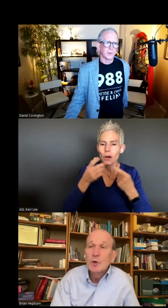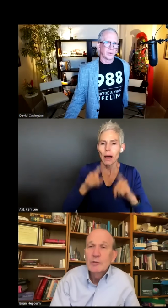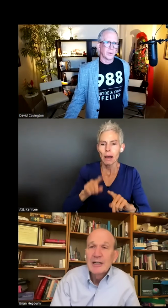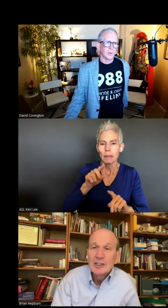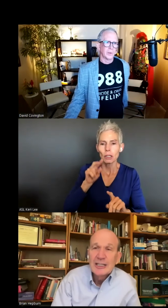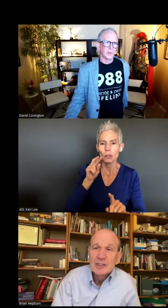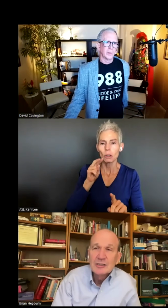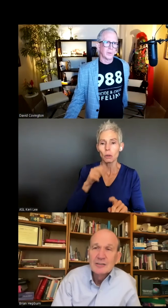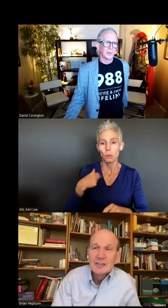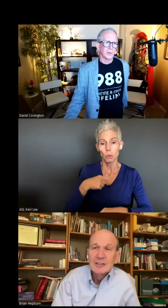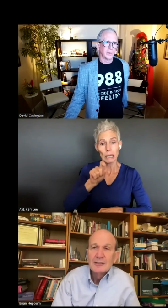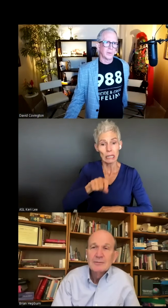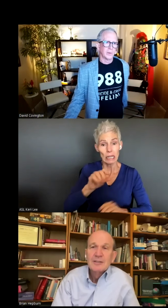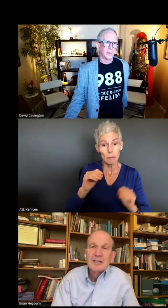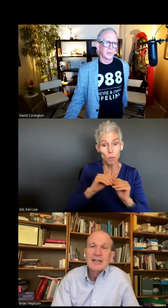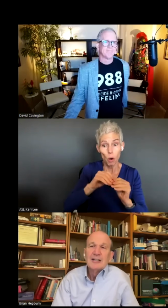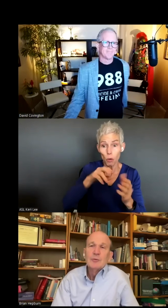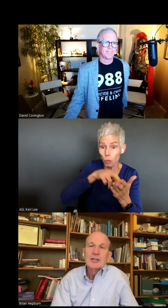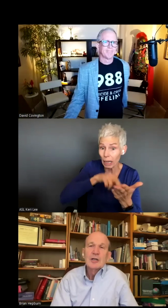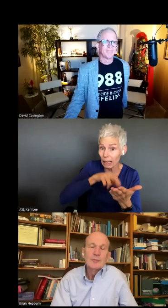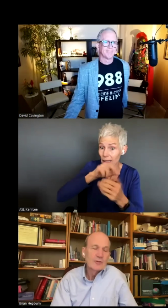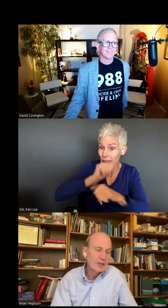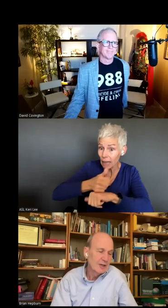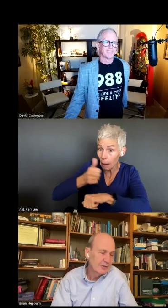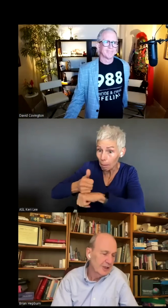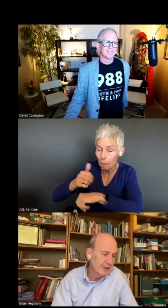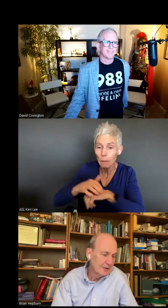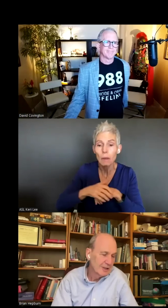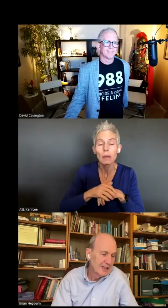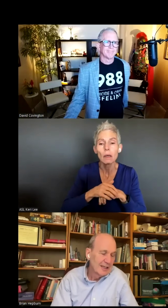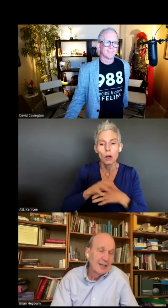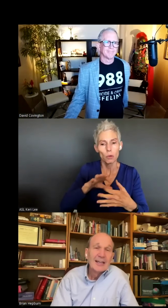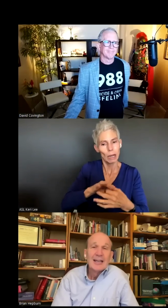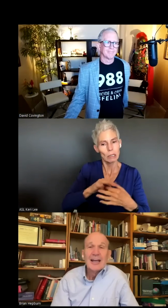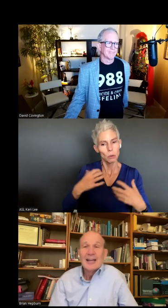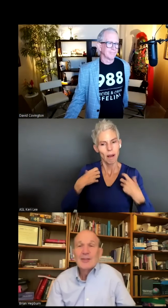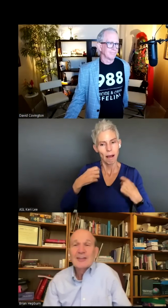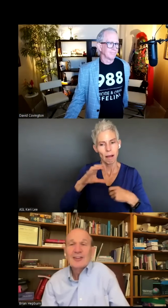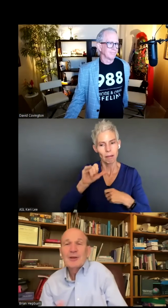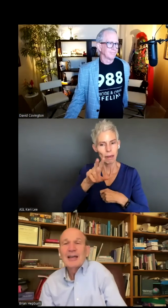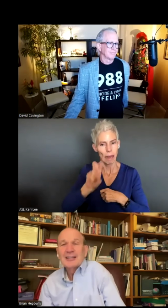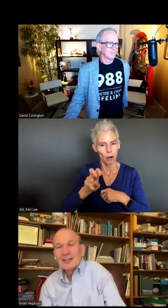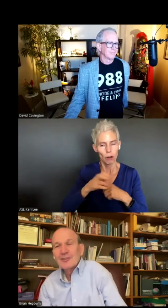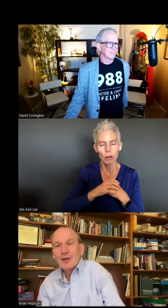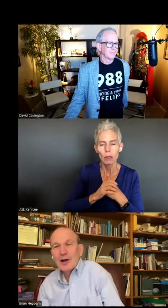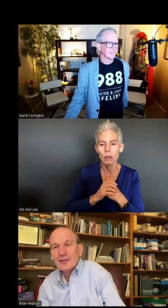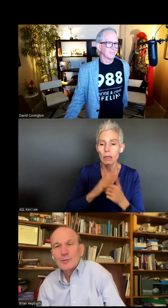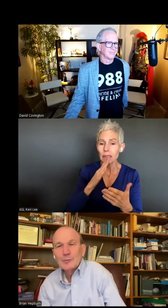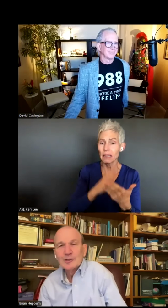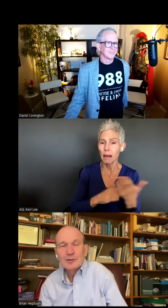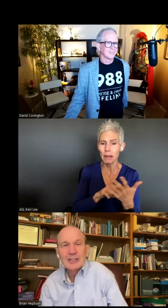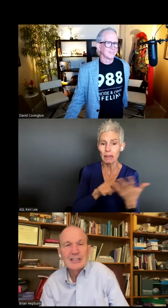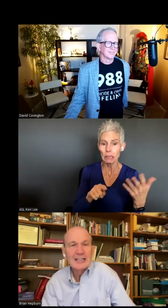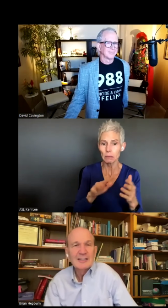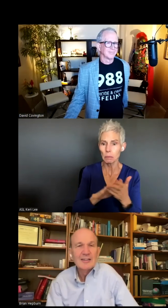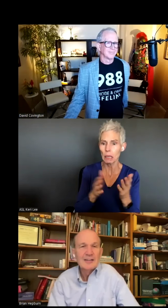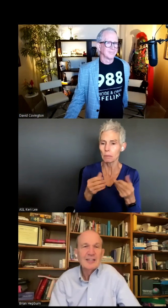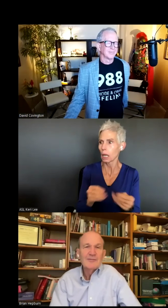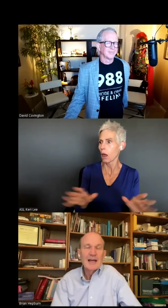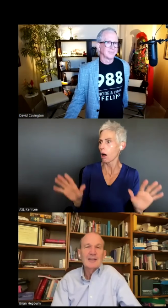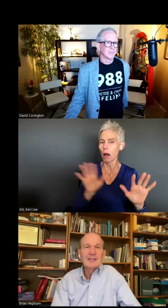we need more regulation when it comes to healthcare? And that some of that gets lost when we're looking